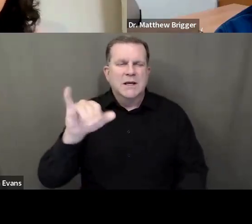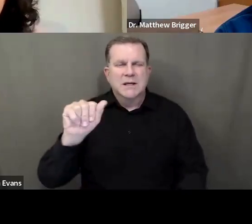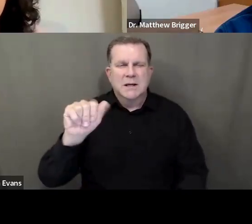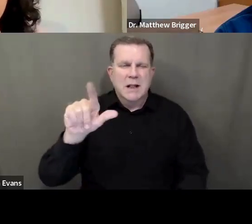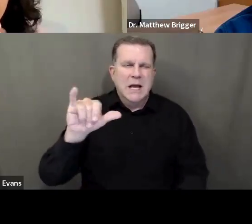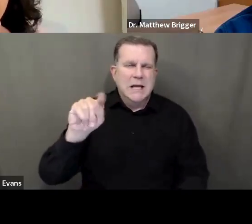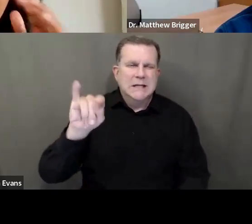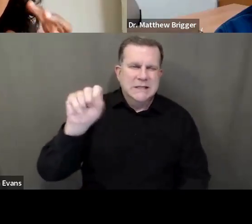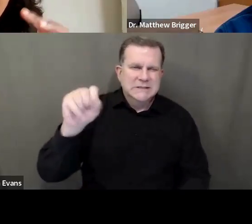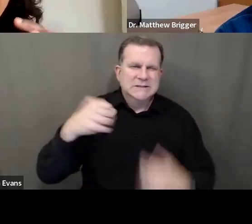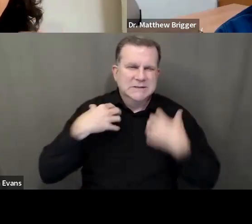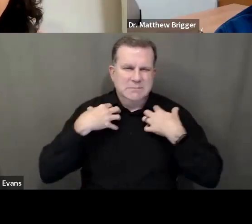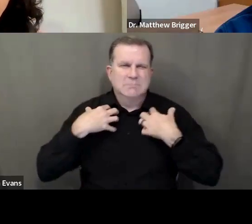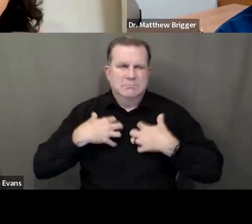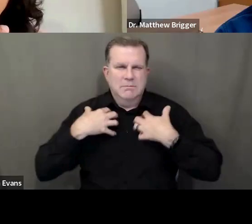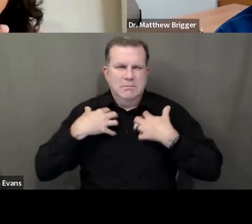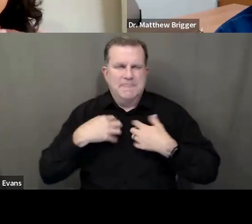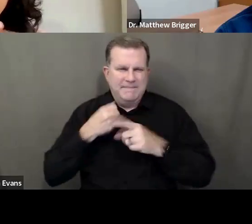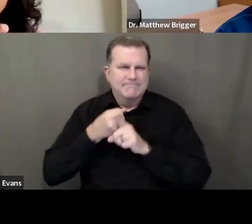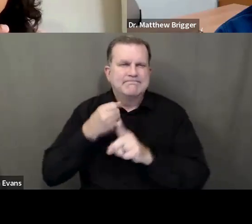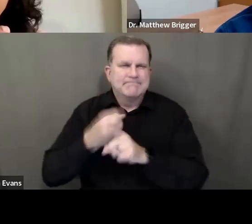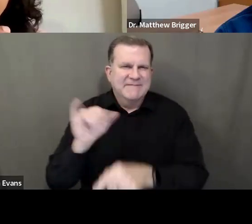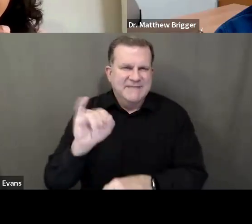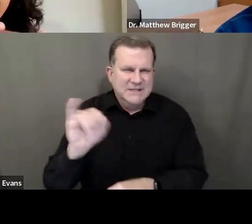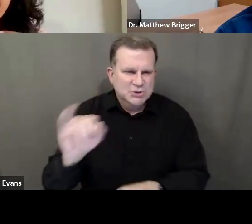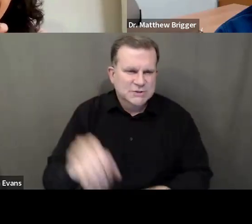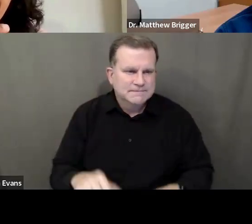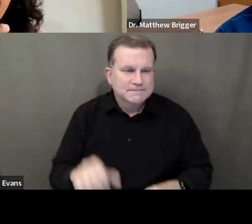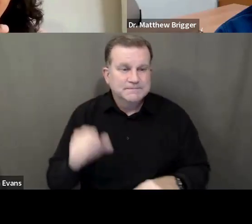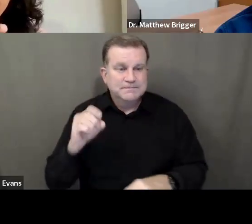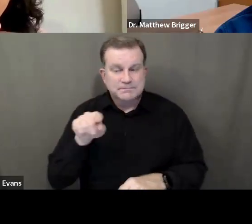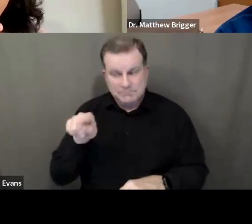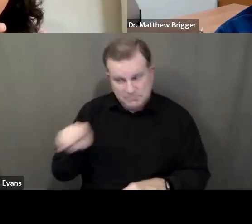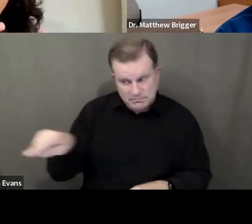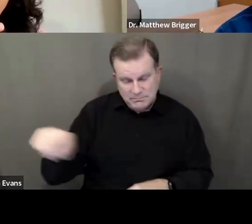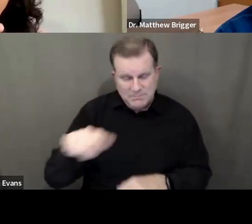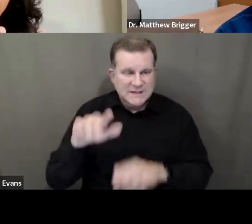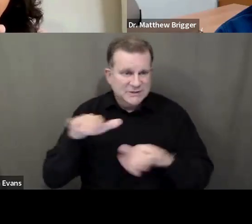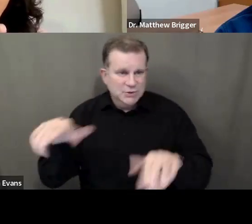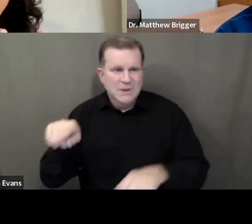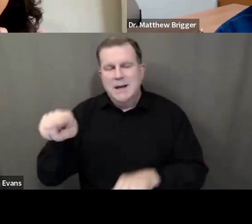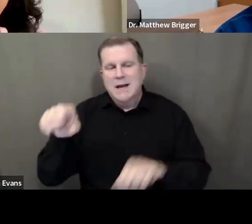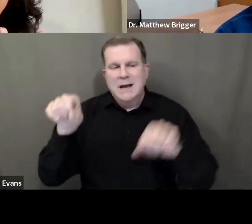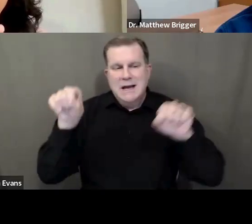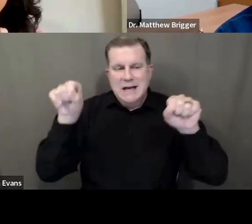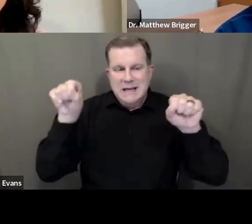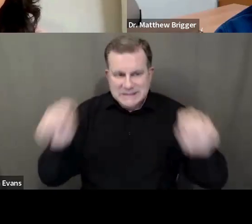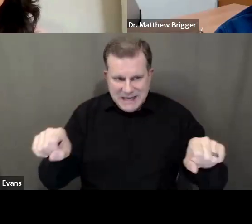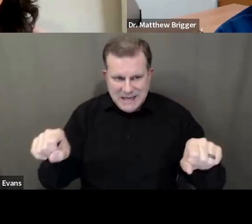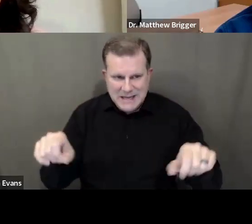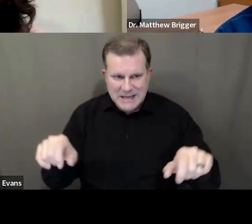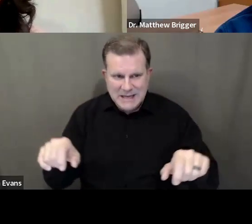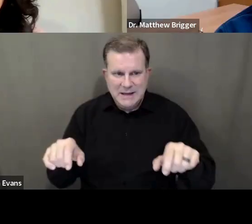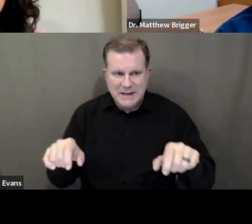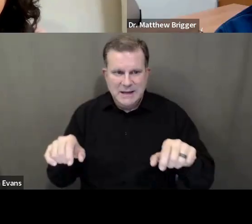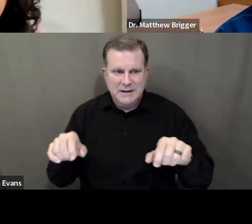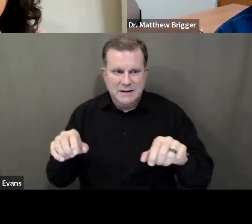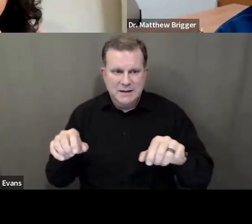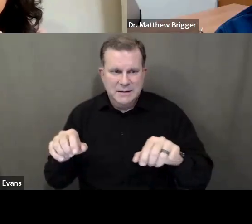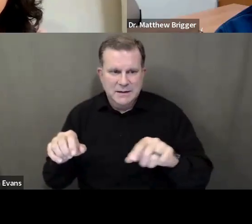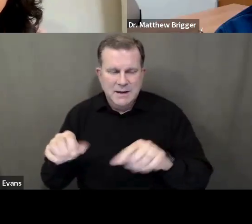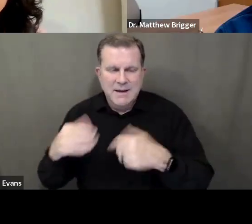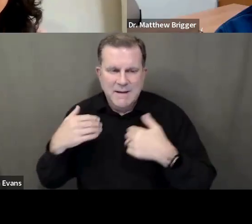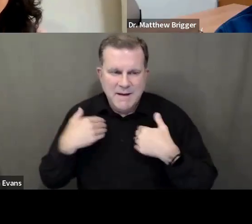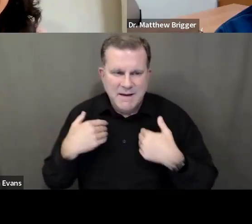viral infections. And a cohort of these children can have a component of